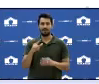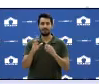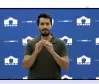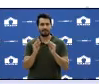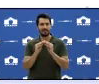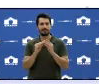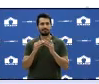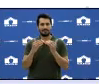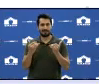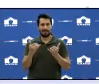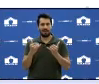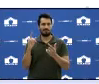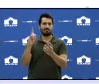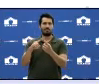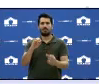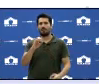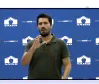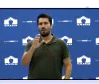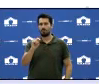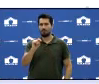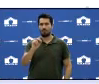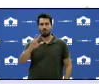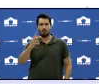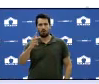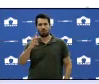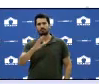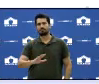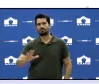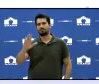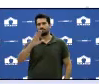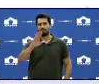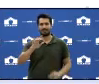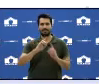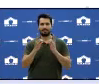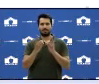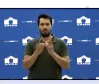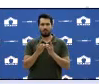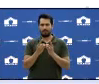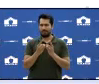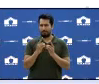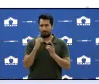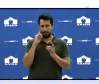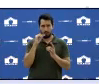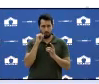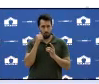are planned from now until October 3rd, and they're across the district. I think we have one